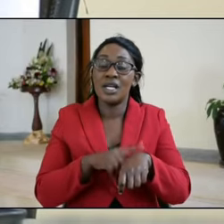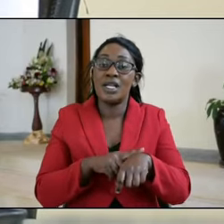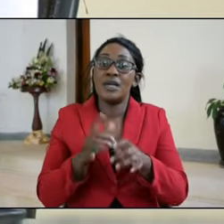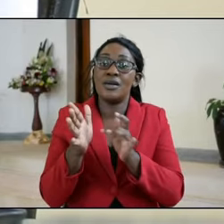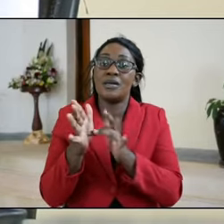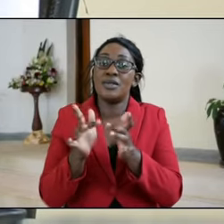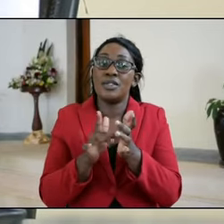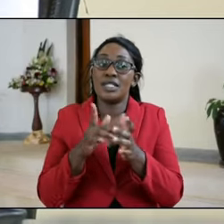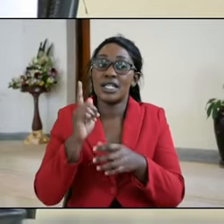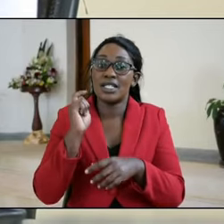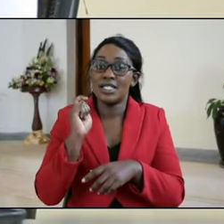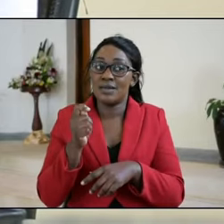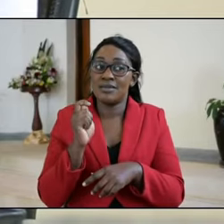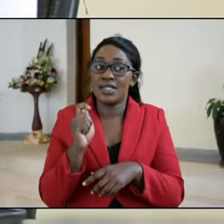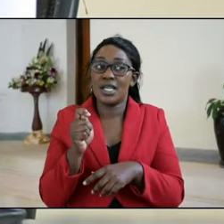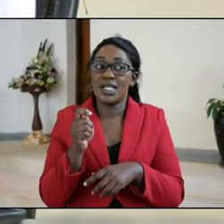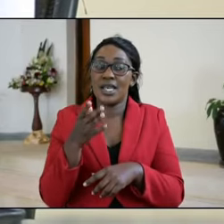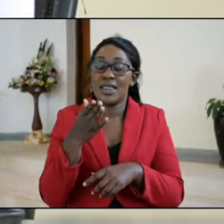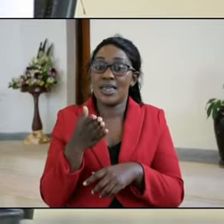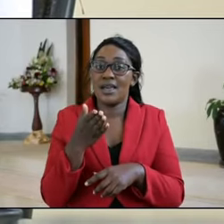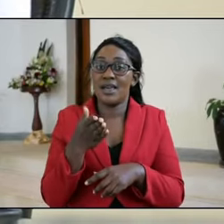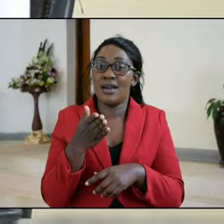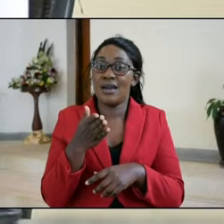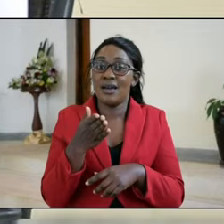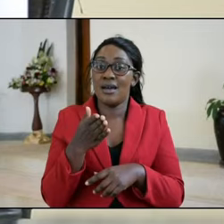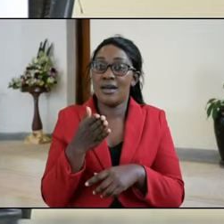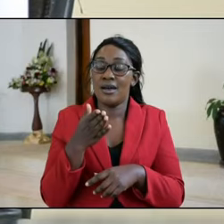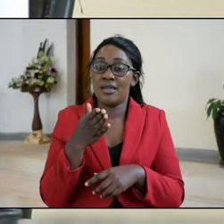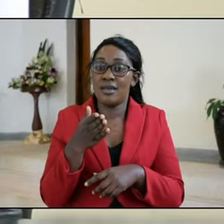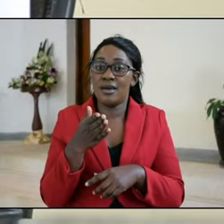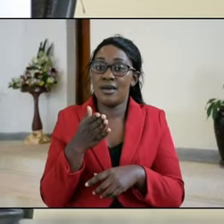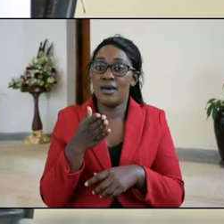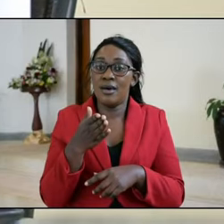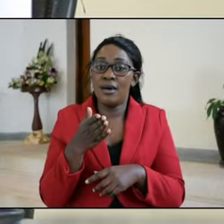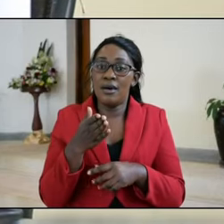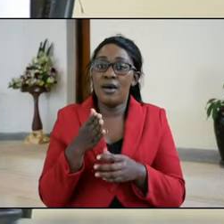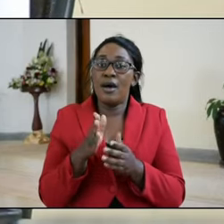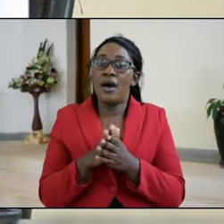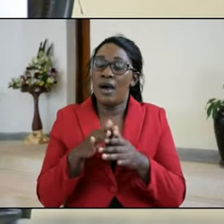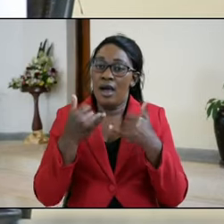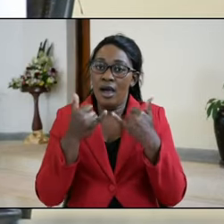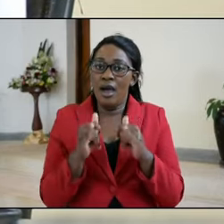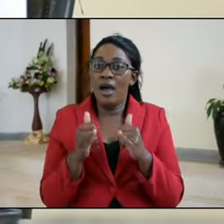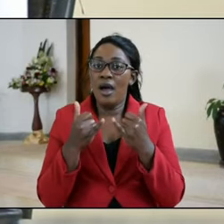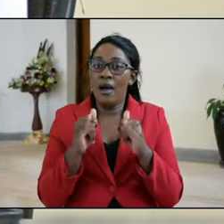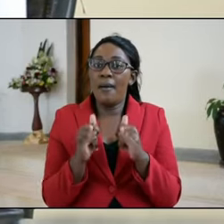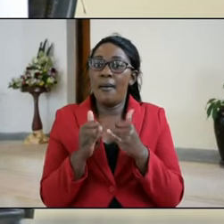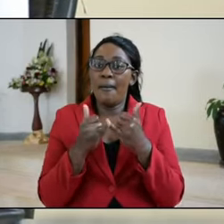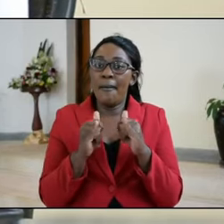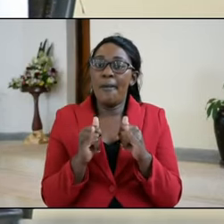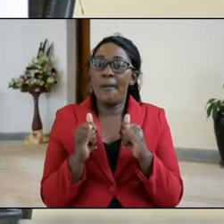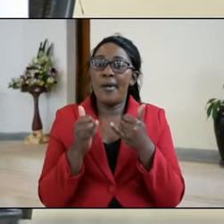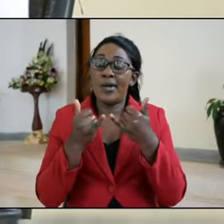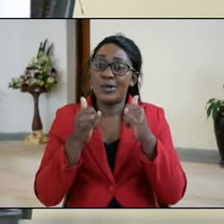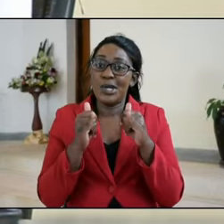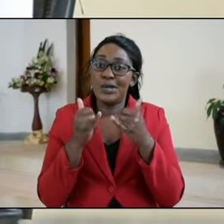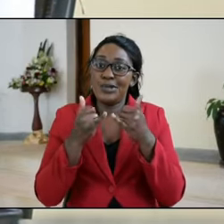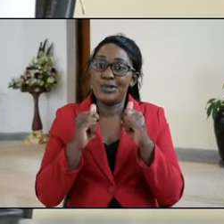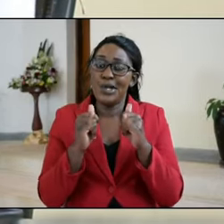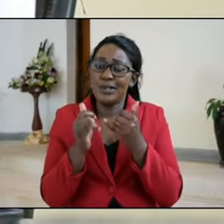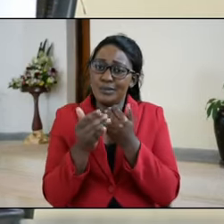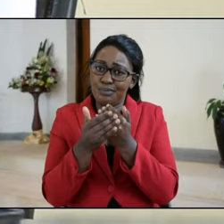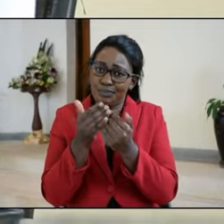He quoted scripture, but he quoted it out of context and tried to persuade Christ to bow down and worship